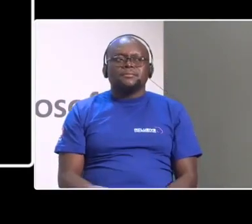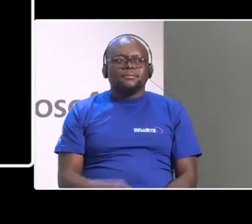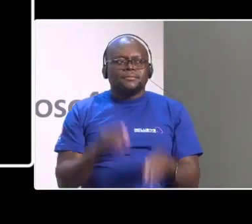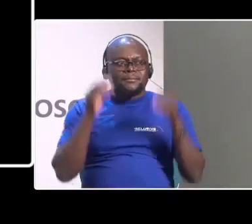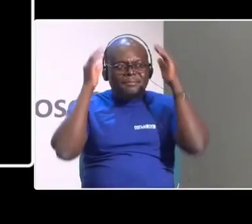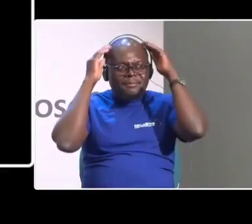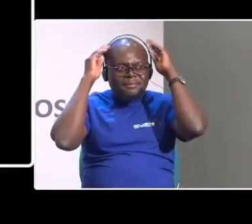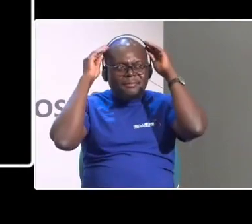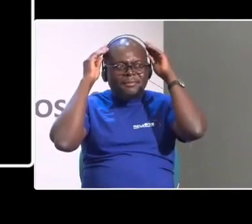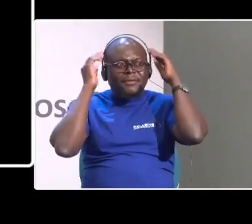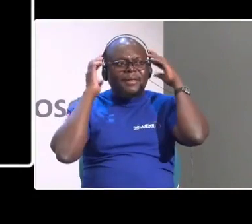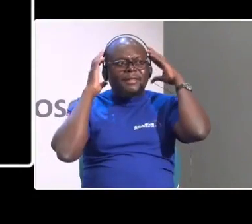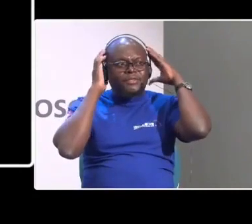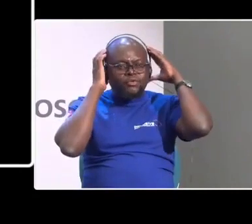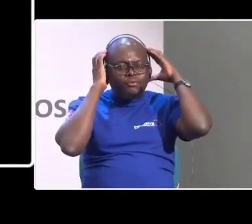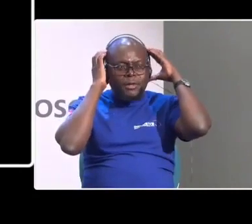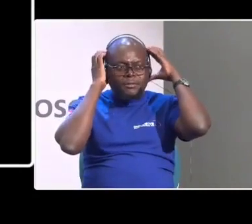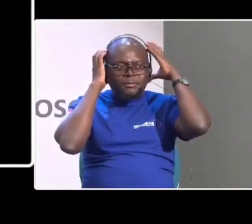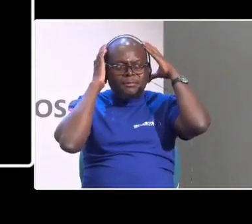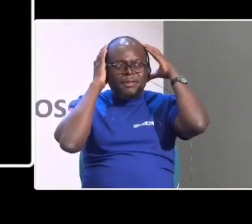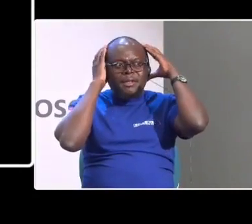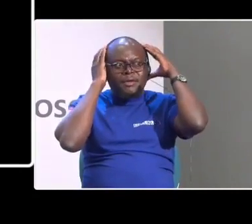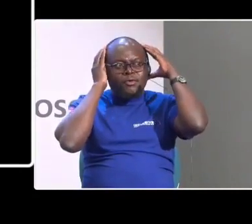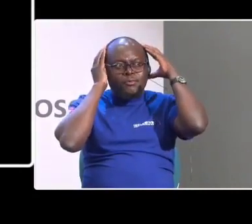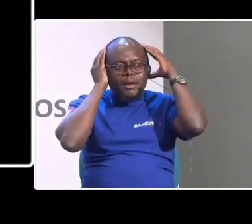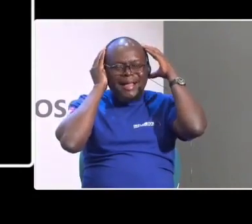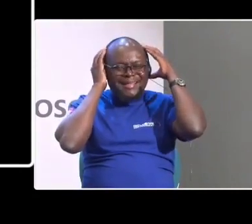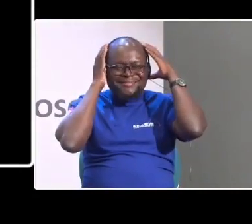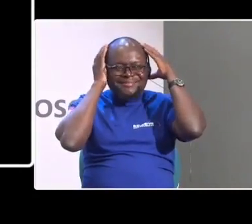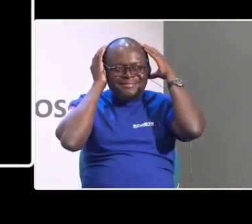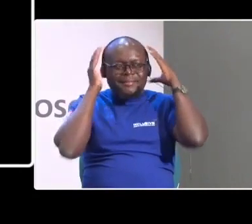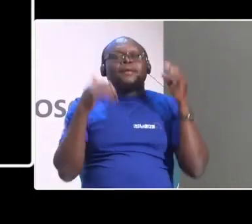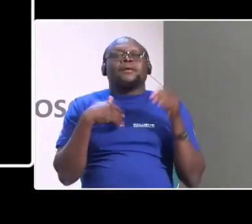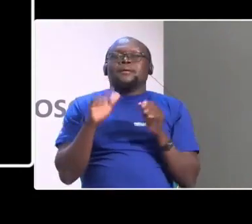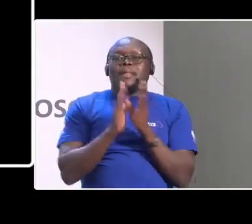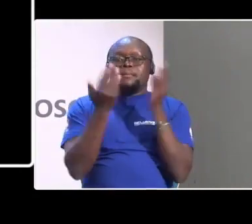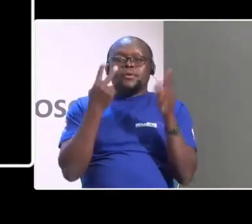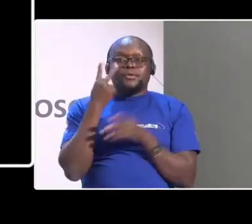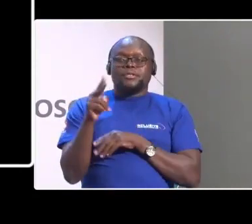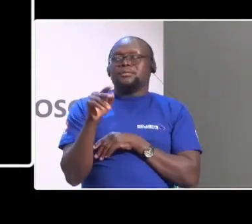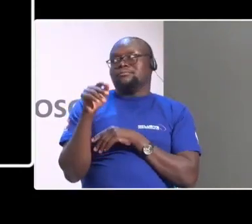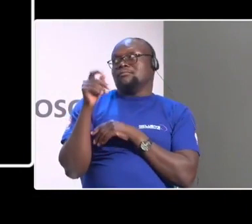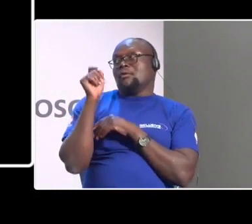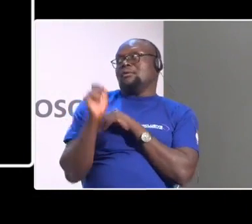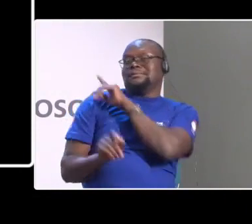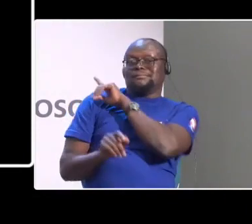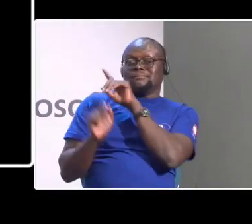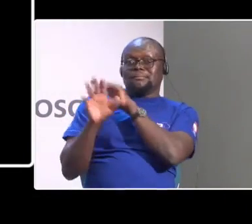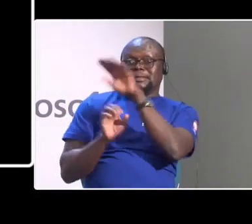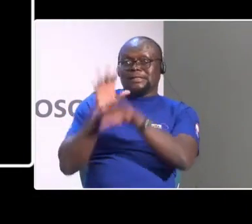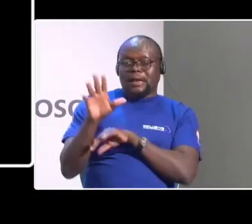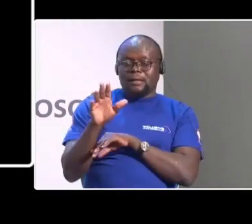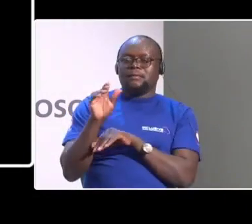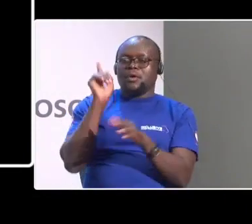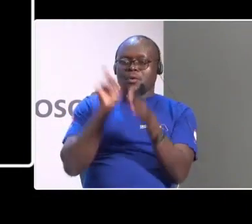So, let's see if this works. Ah, yes, there we are. So the book you see on screen is the book I'm